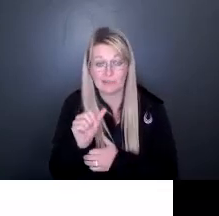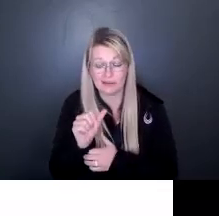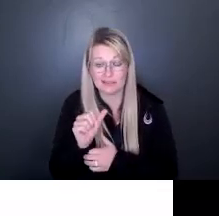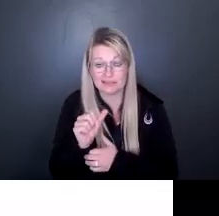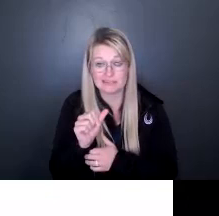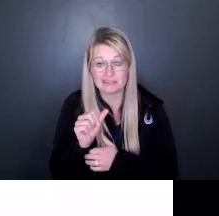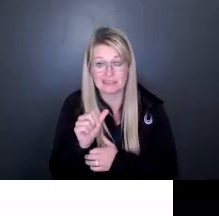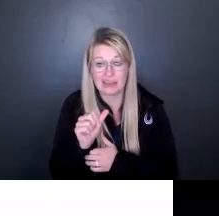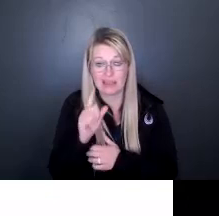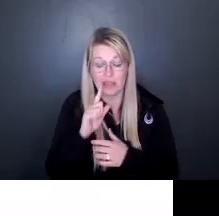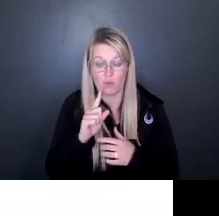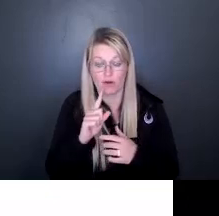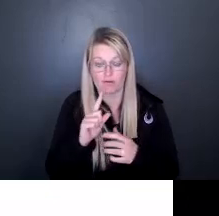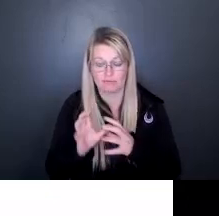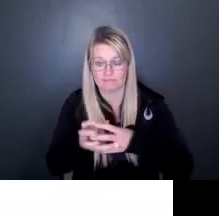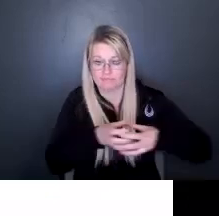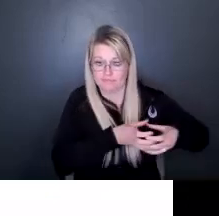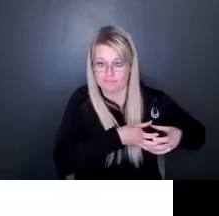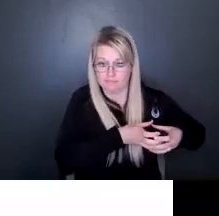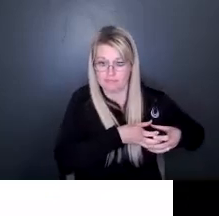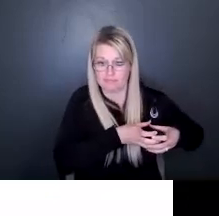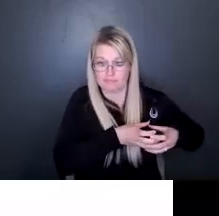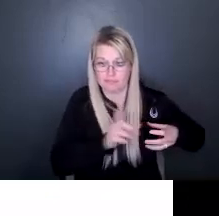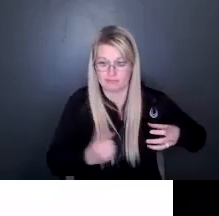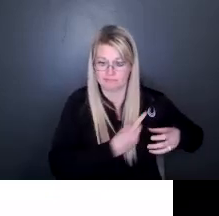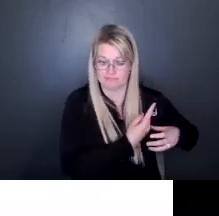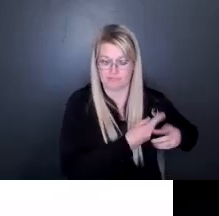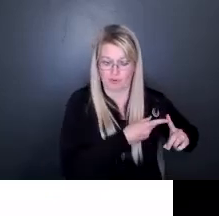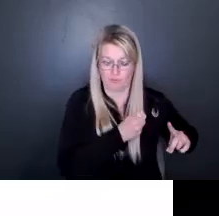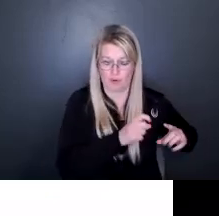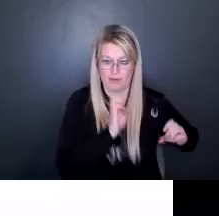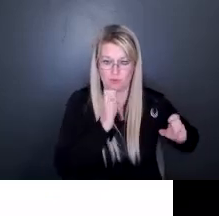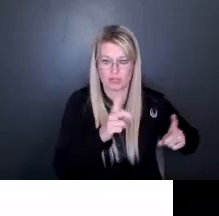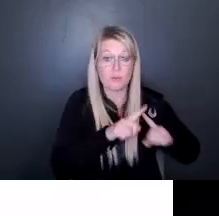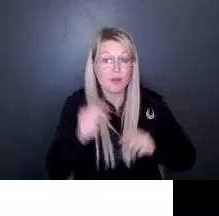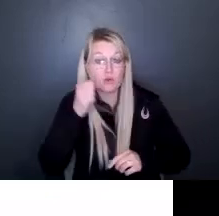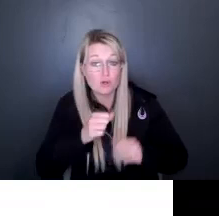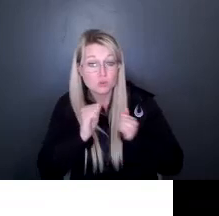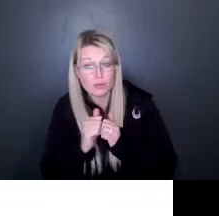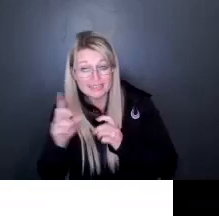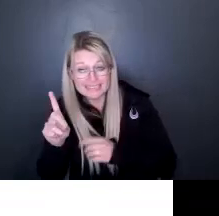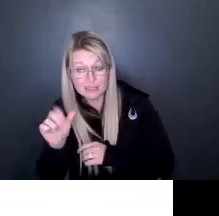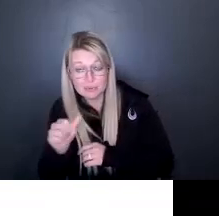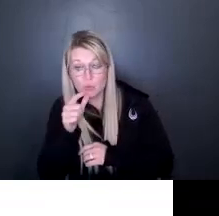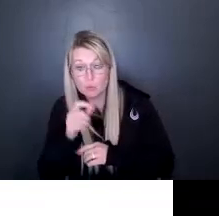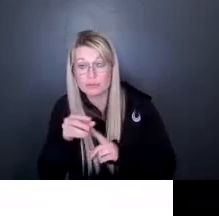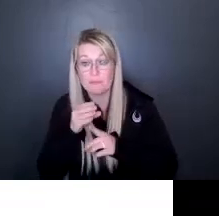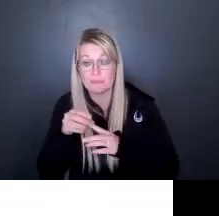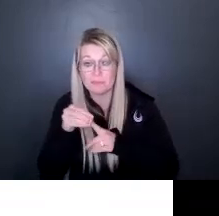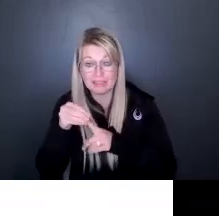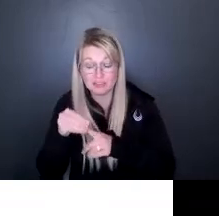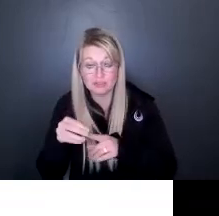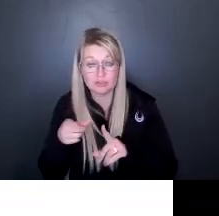most excluded groups from education. However, girls with disabilities who are especially from